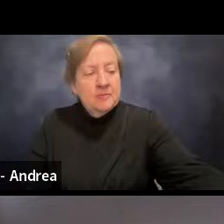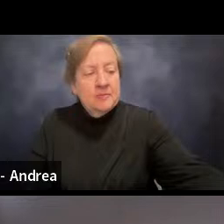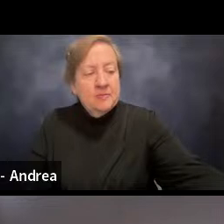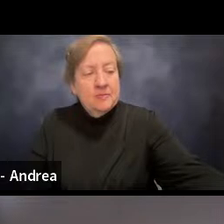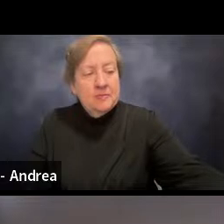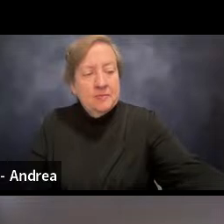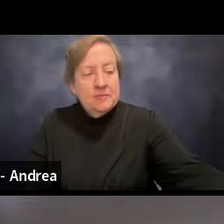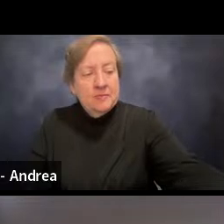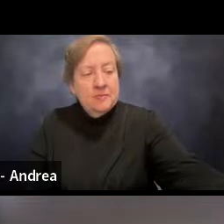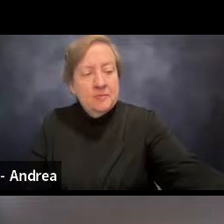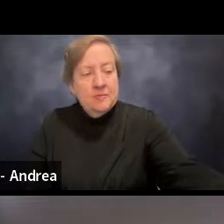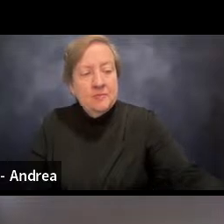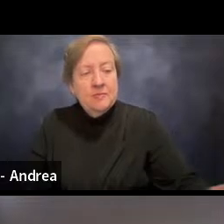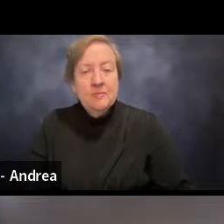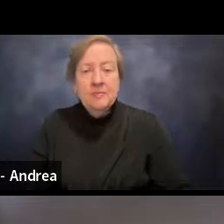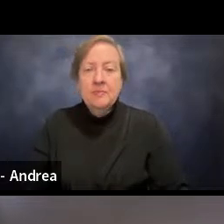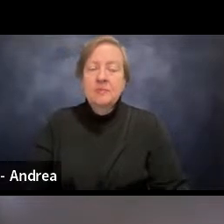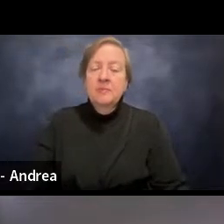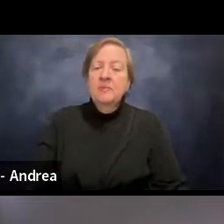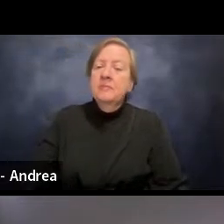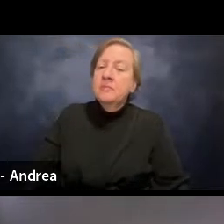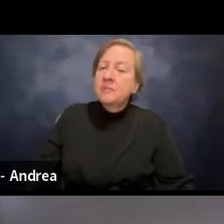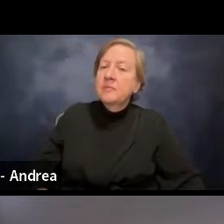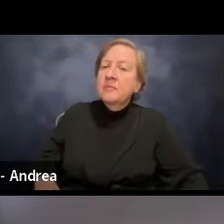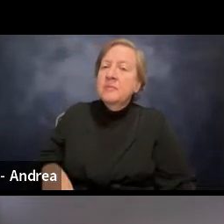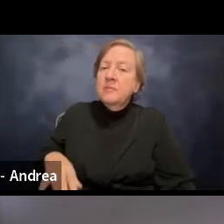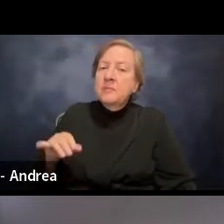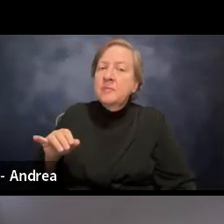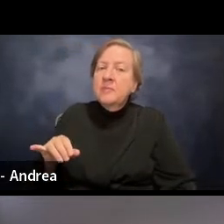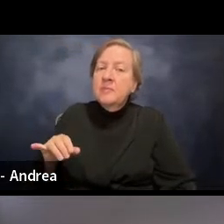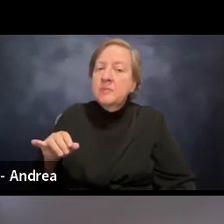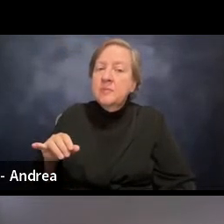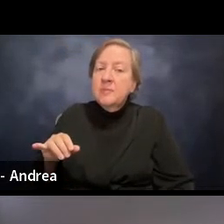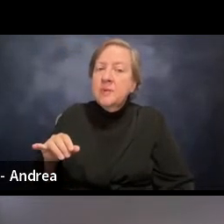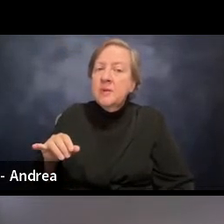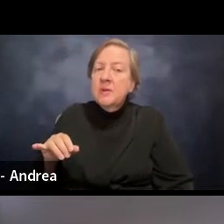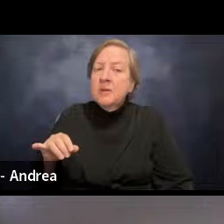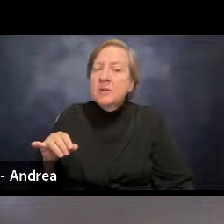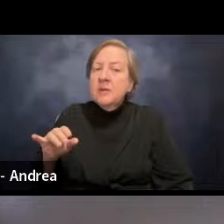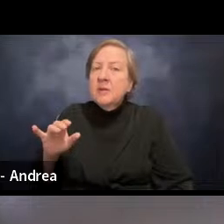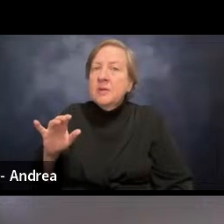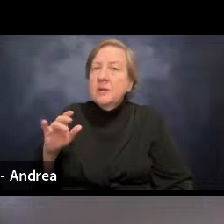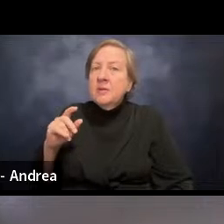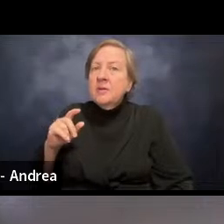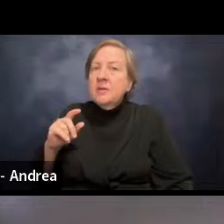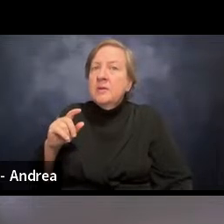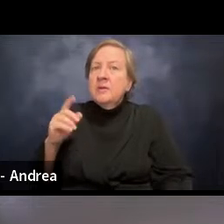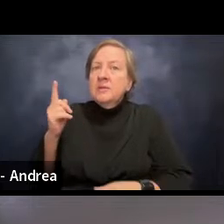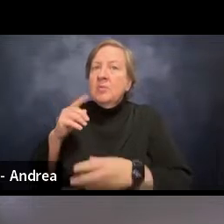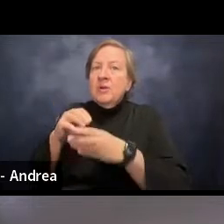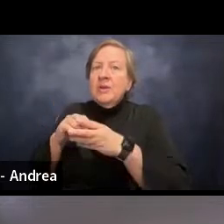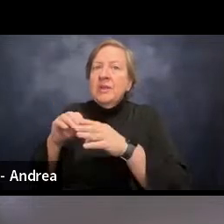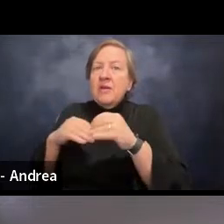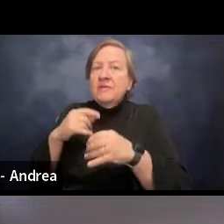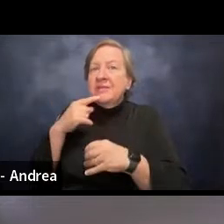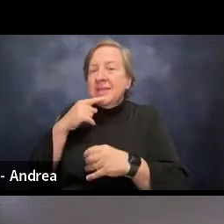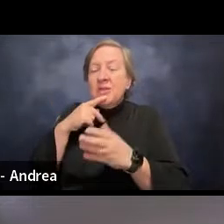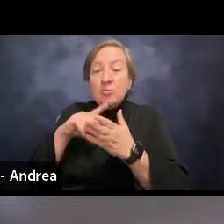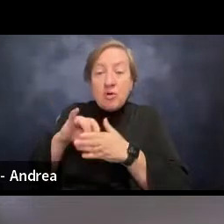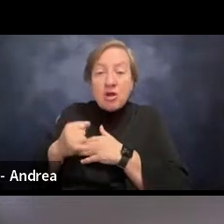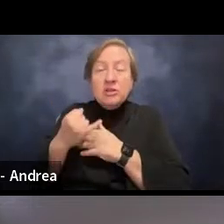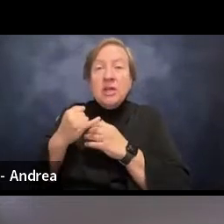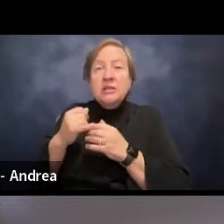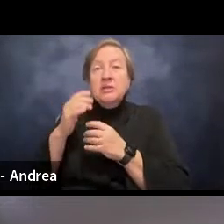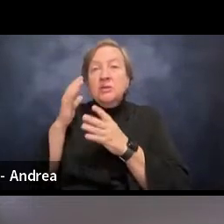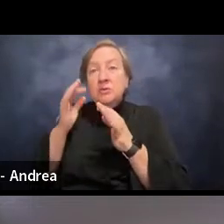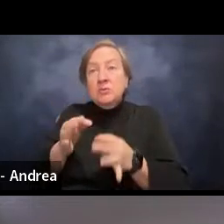An observation and a request. So the project has chosen to develop a